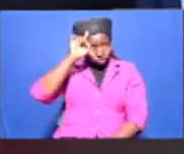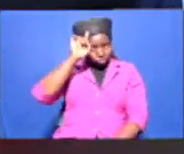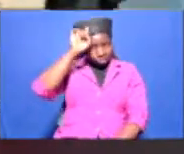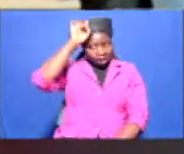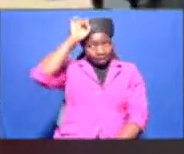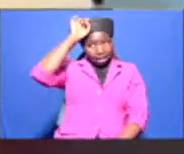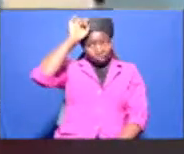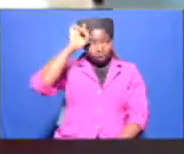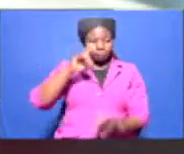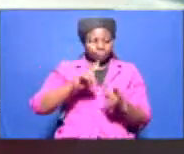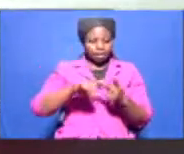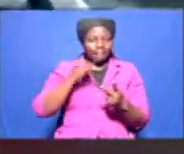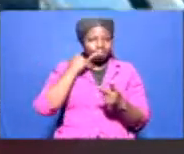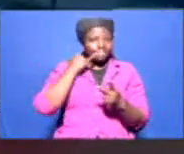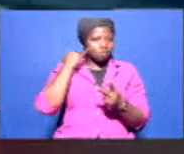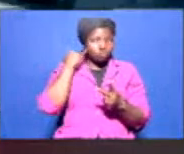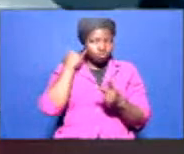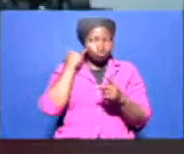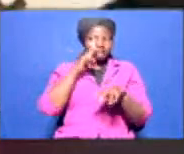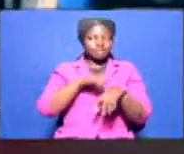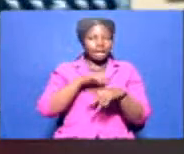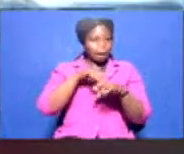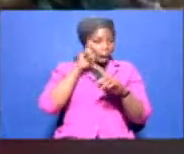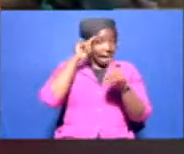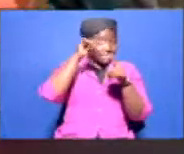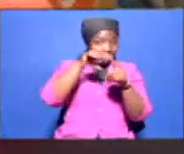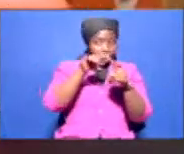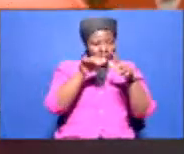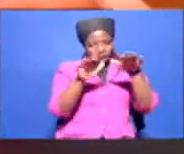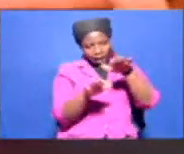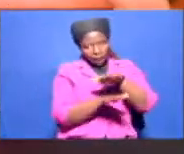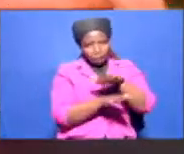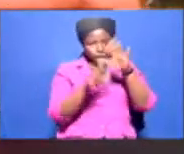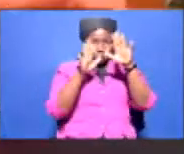and Nakuru as Azimio deputy running